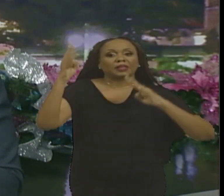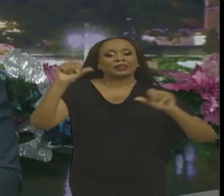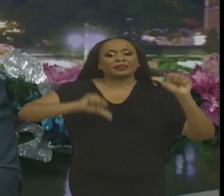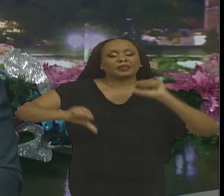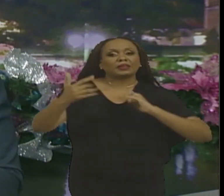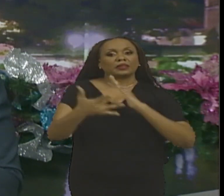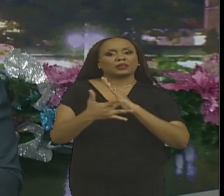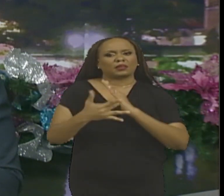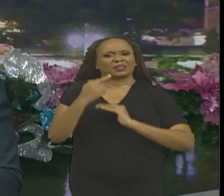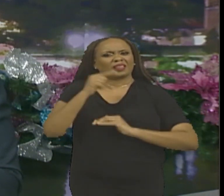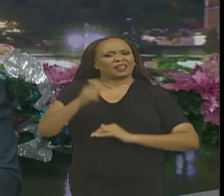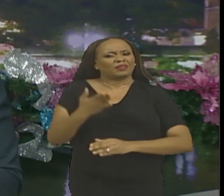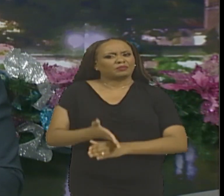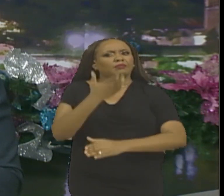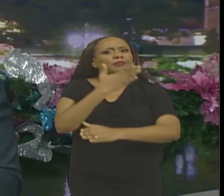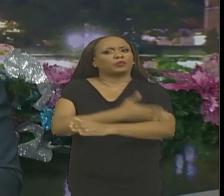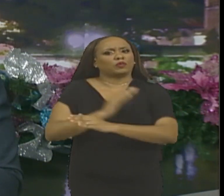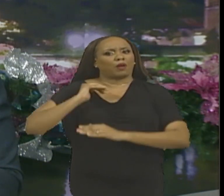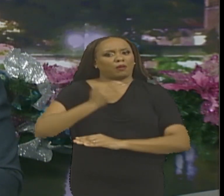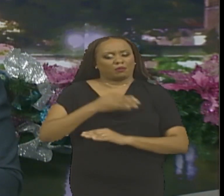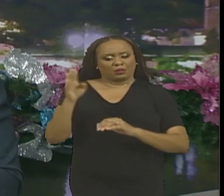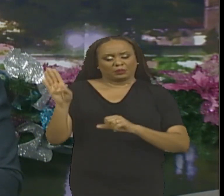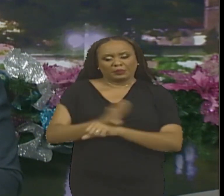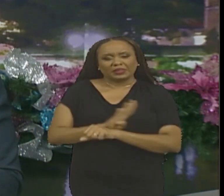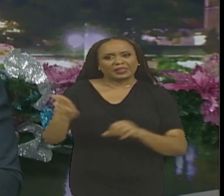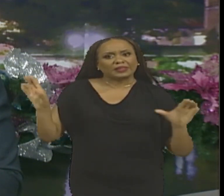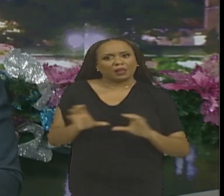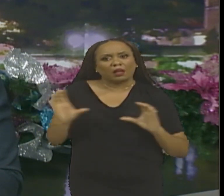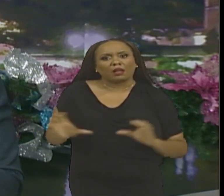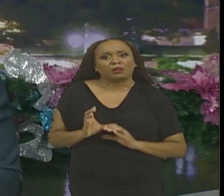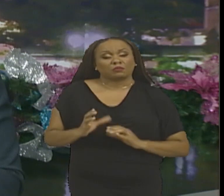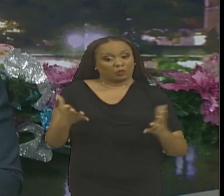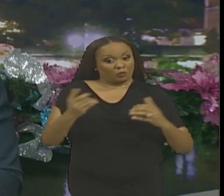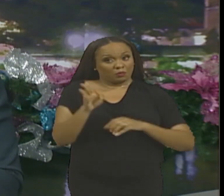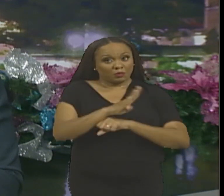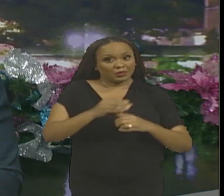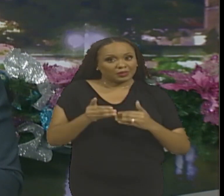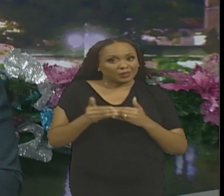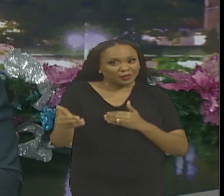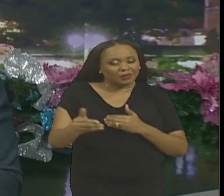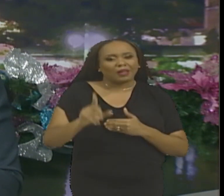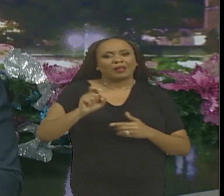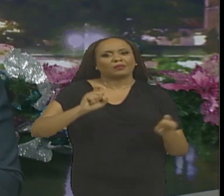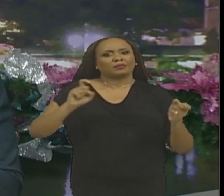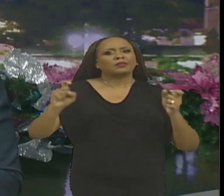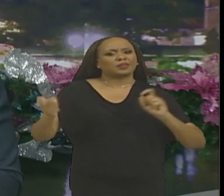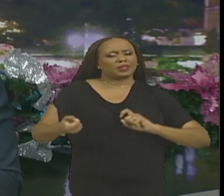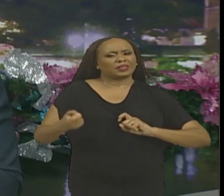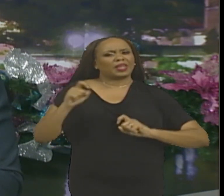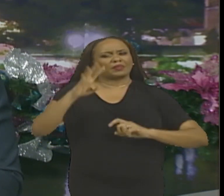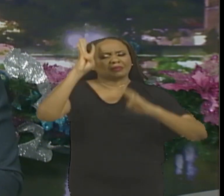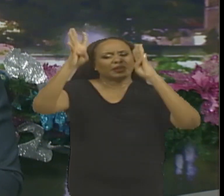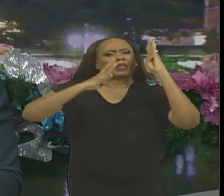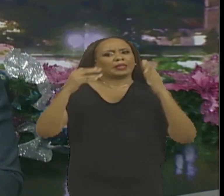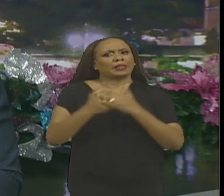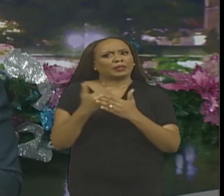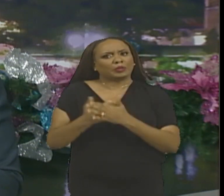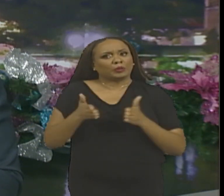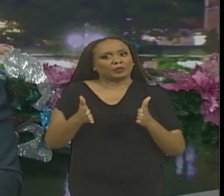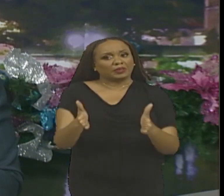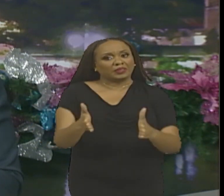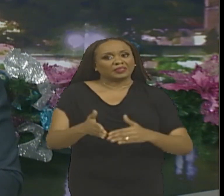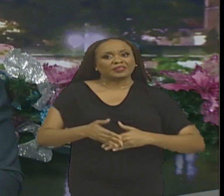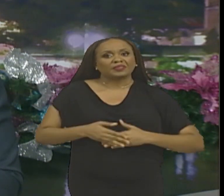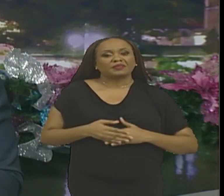way we do business is crucial if Barbados is to move forward. She says businesses of substance must be created.